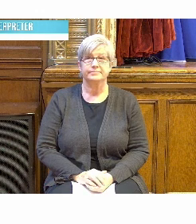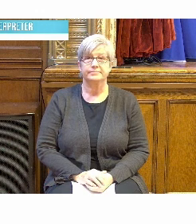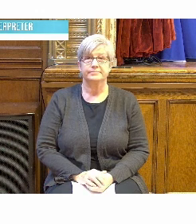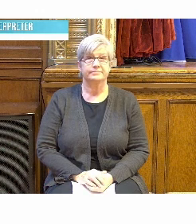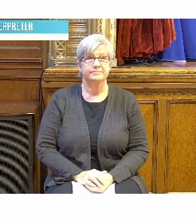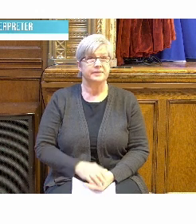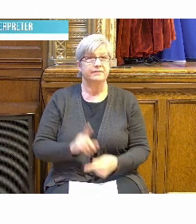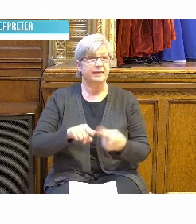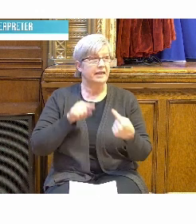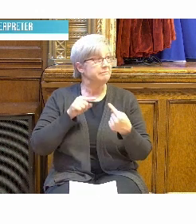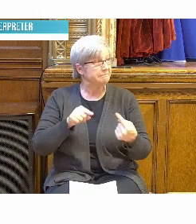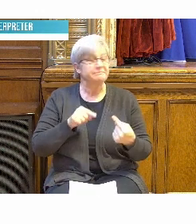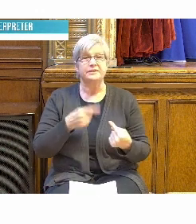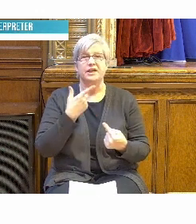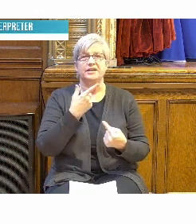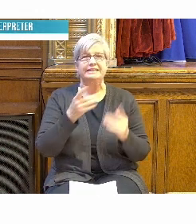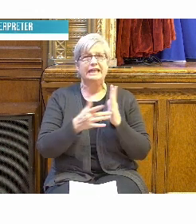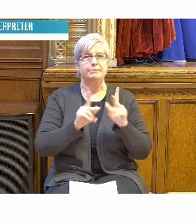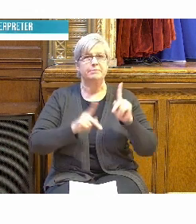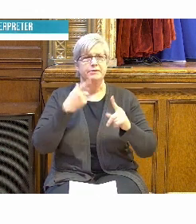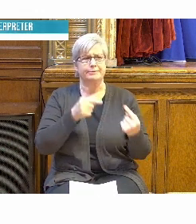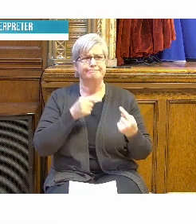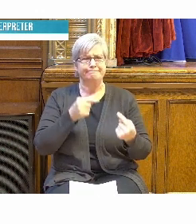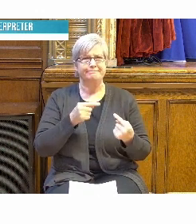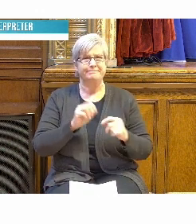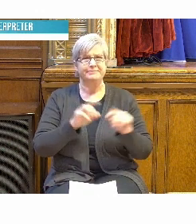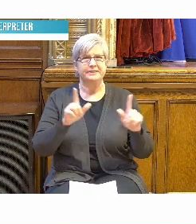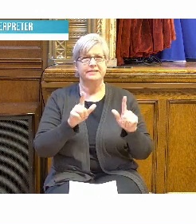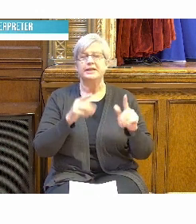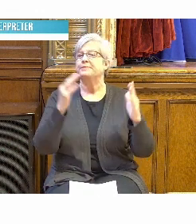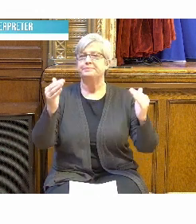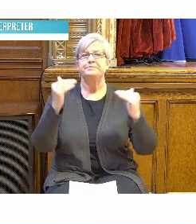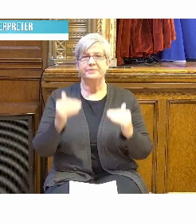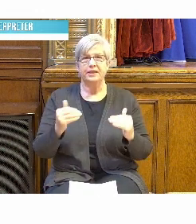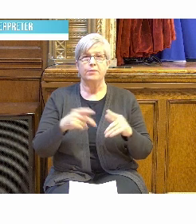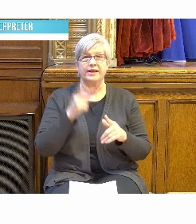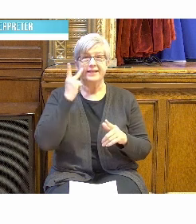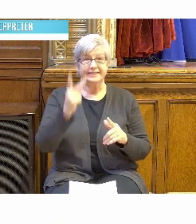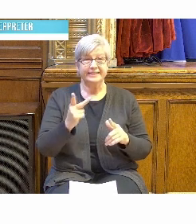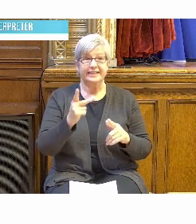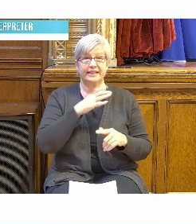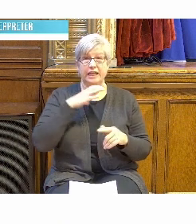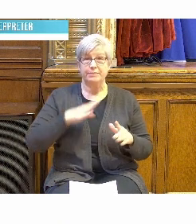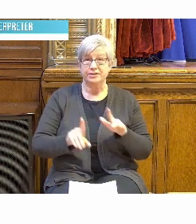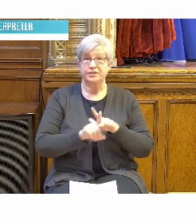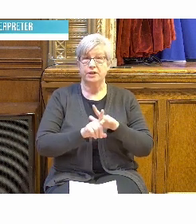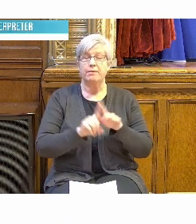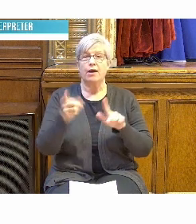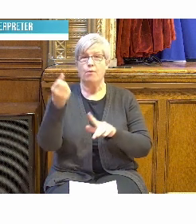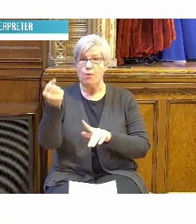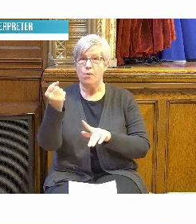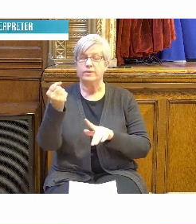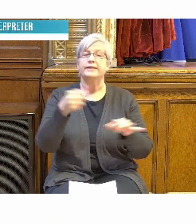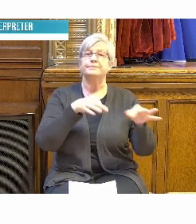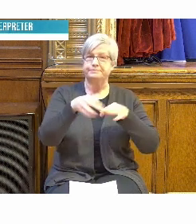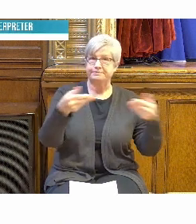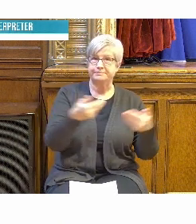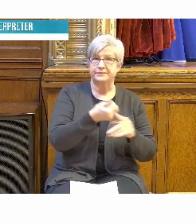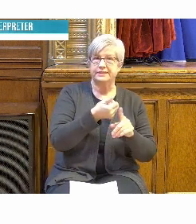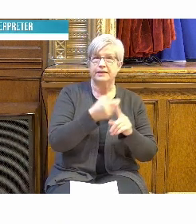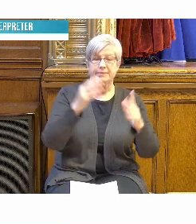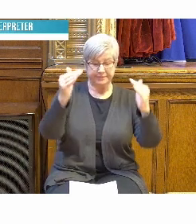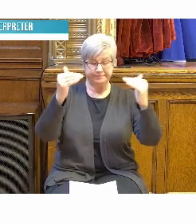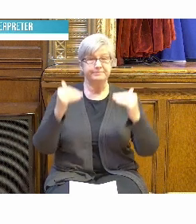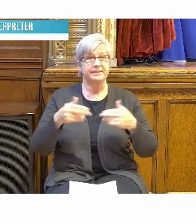If not, while they're trying to figure that out, we'll go through the PowerPoint. When I see you come on, I will pause and make room for you. But we'll go to the